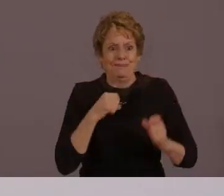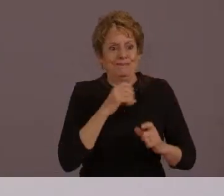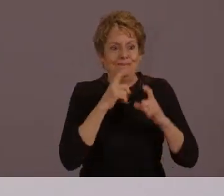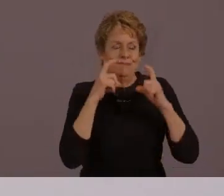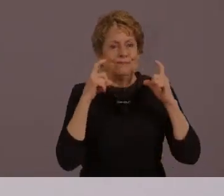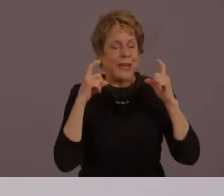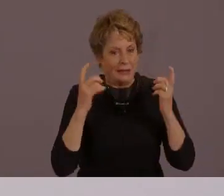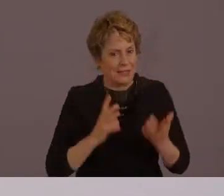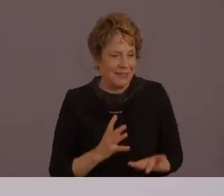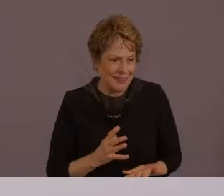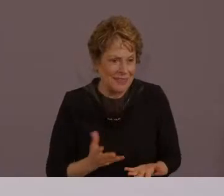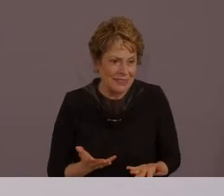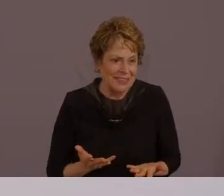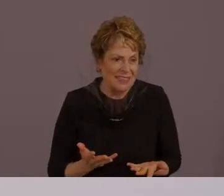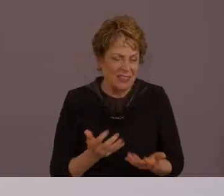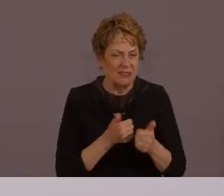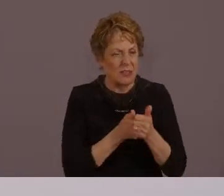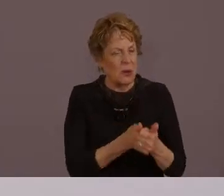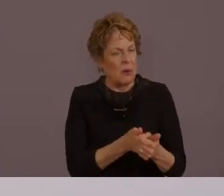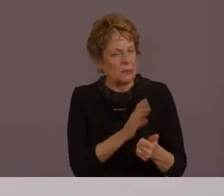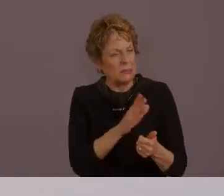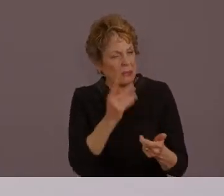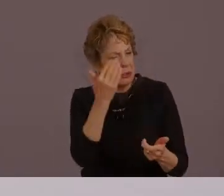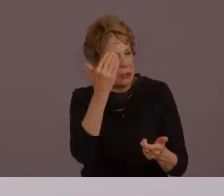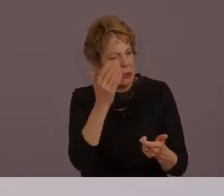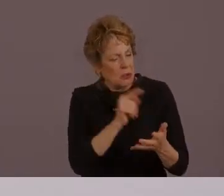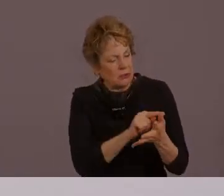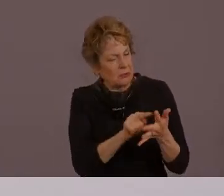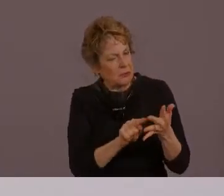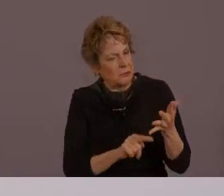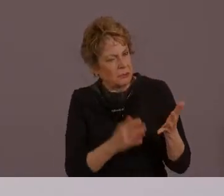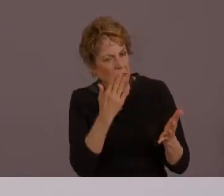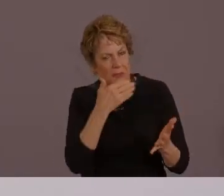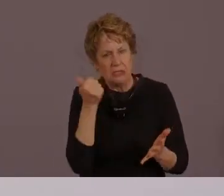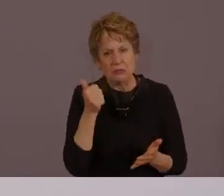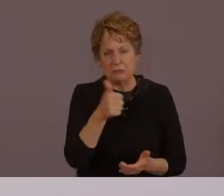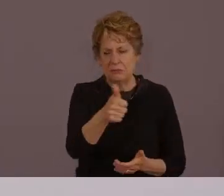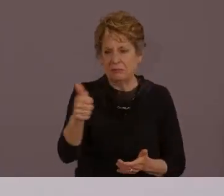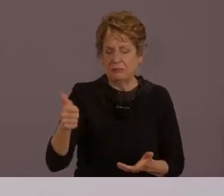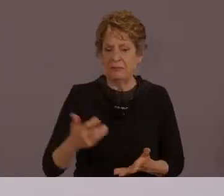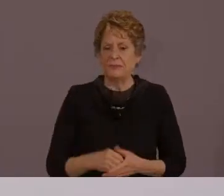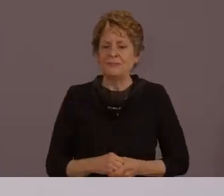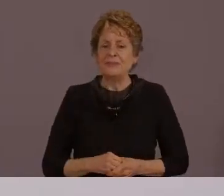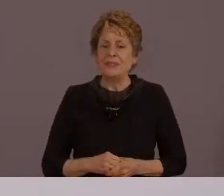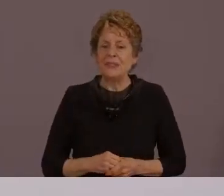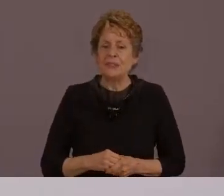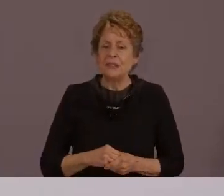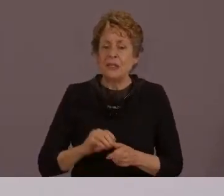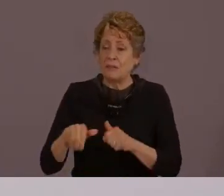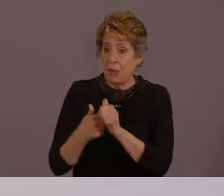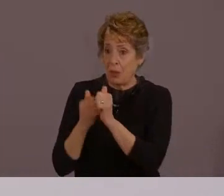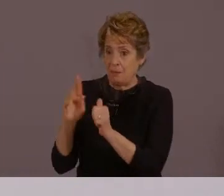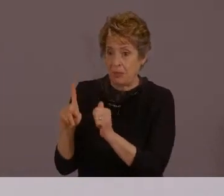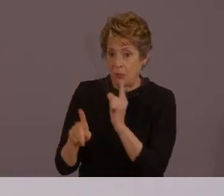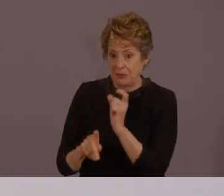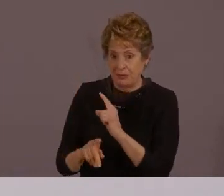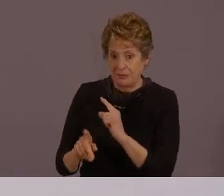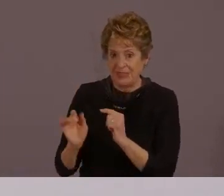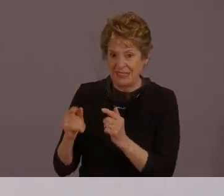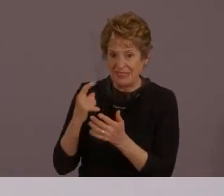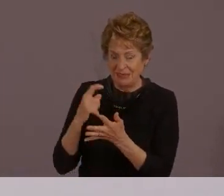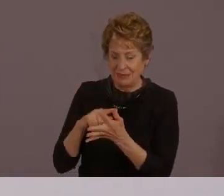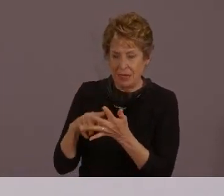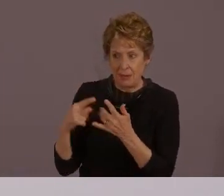following the recommendations. To follow that, all of this is taking place as University of Arizona officials have